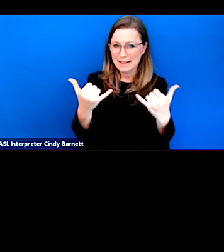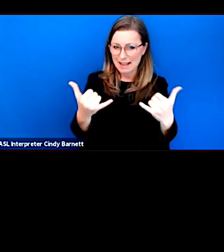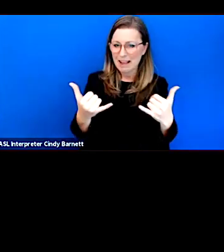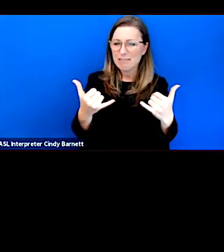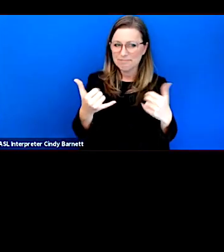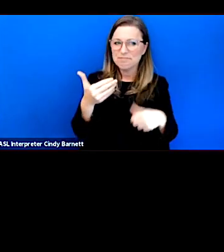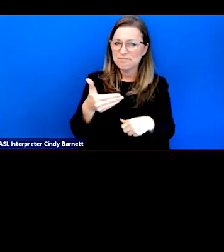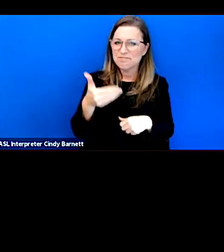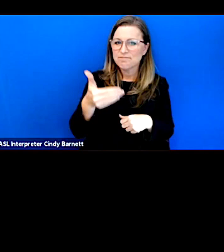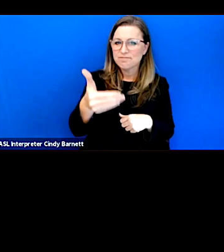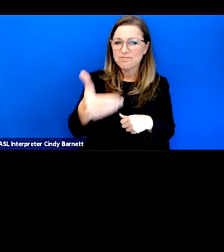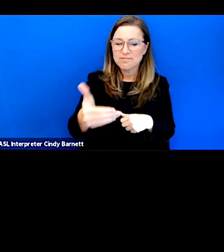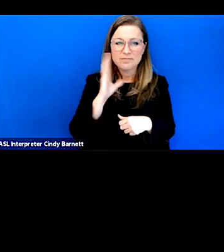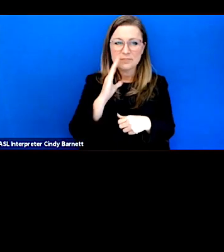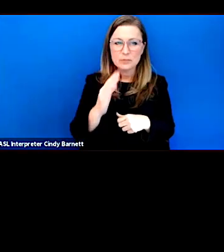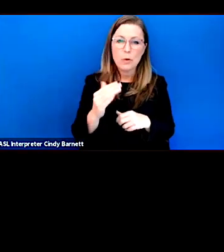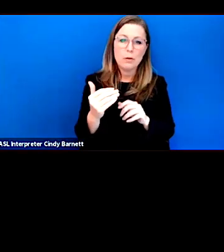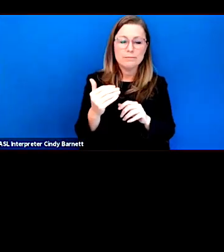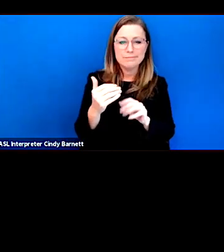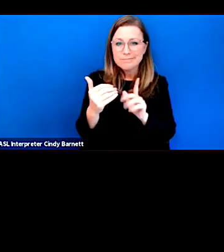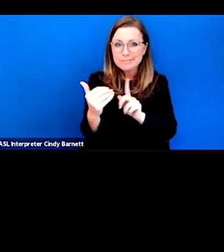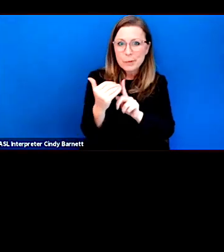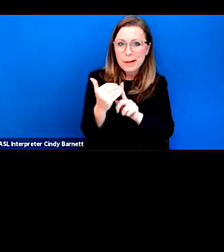remind us where in the process we are.